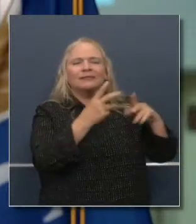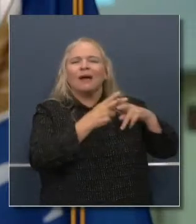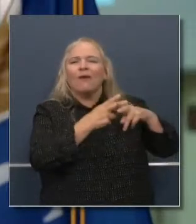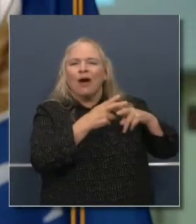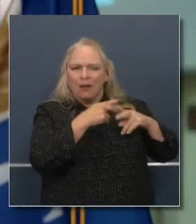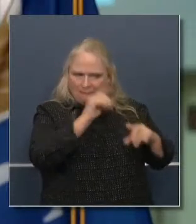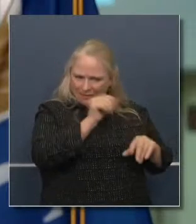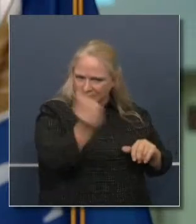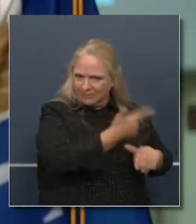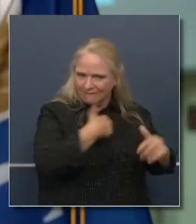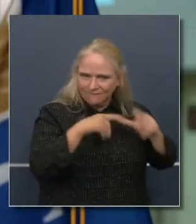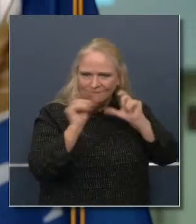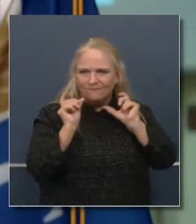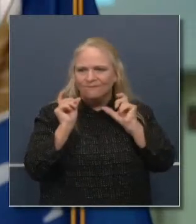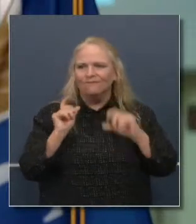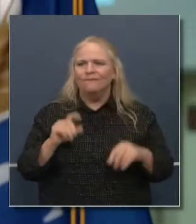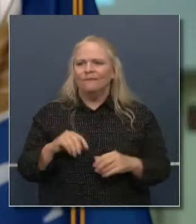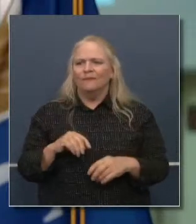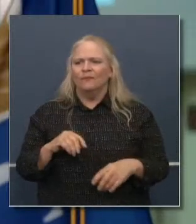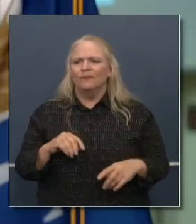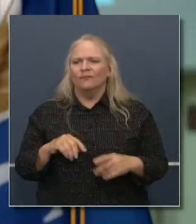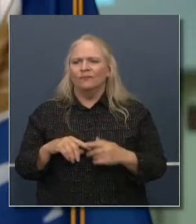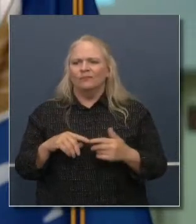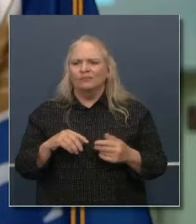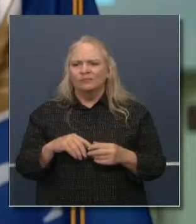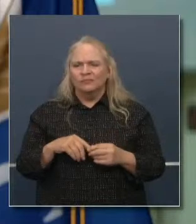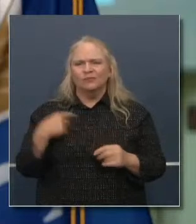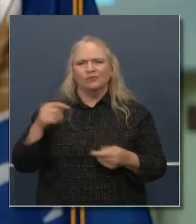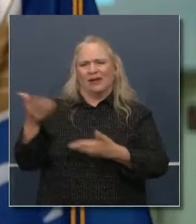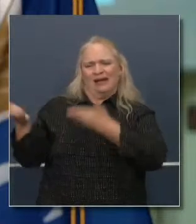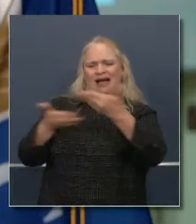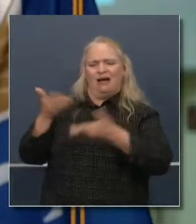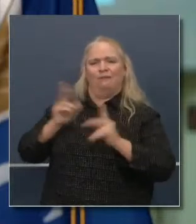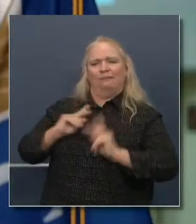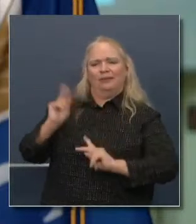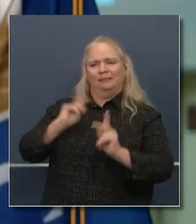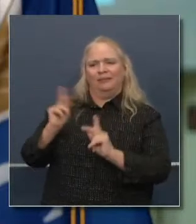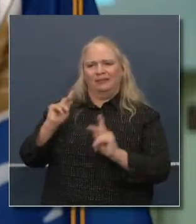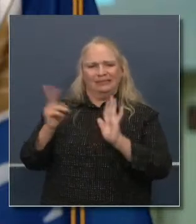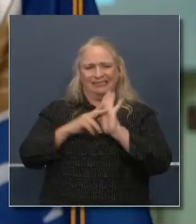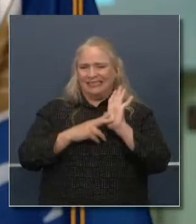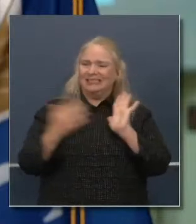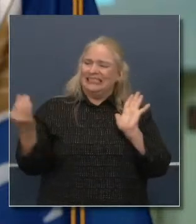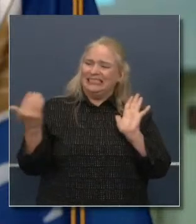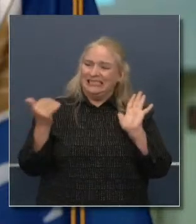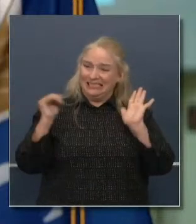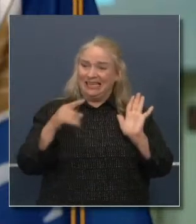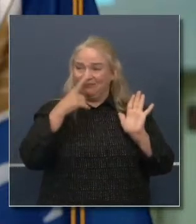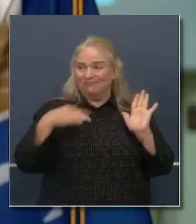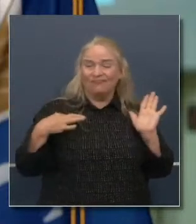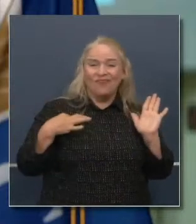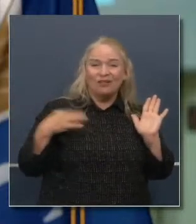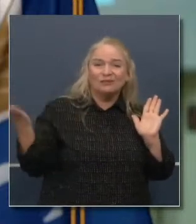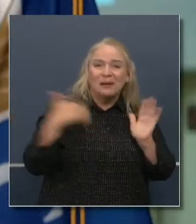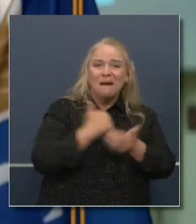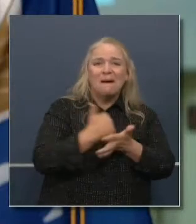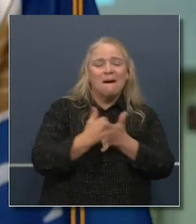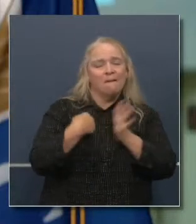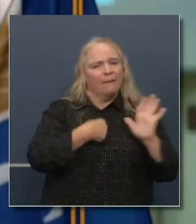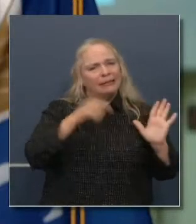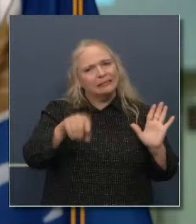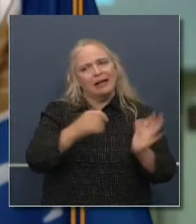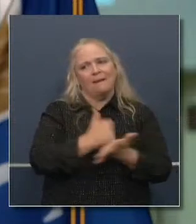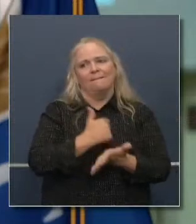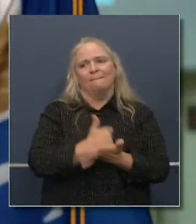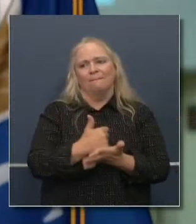able to identify as critical, additional healthcare resources to provide levels of expertise where there may